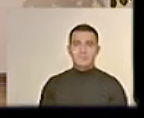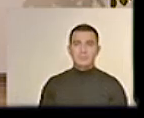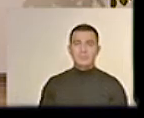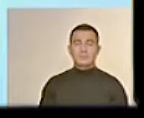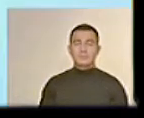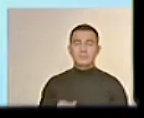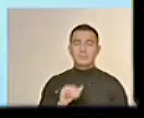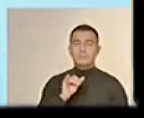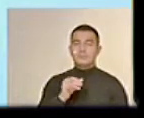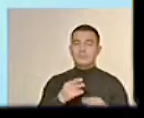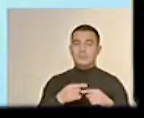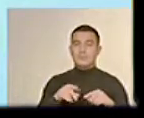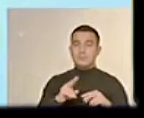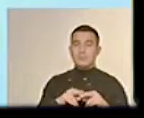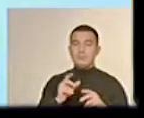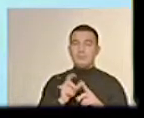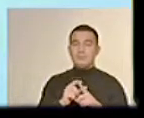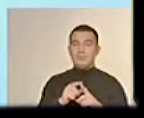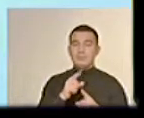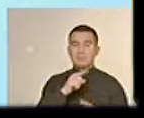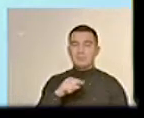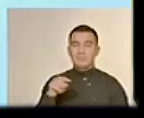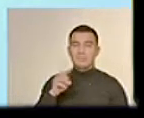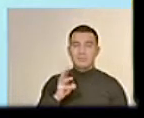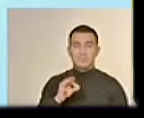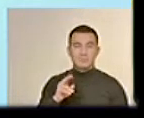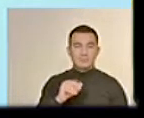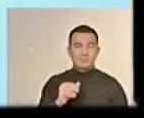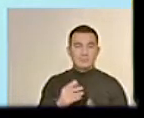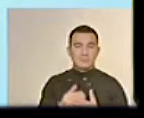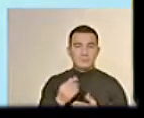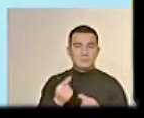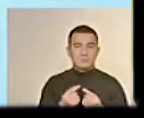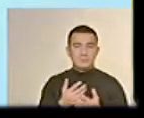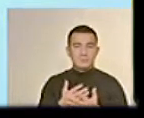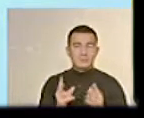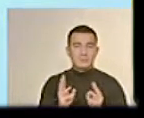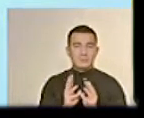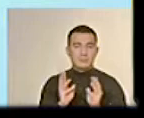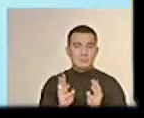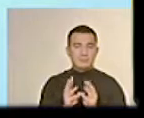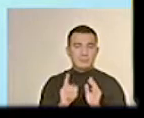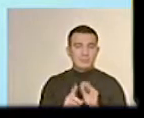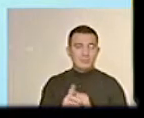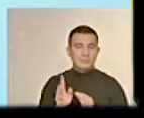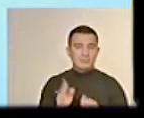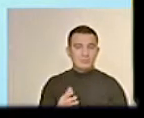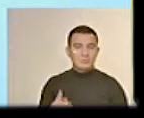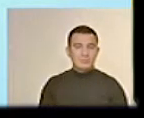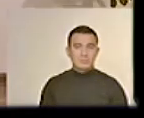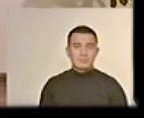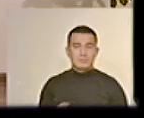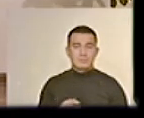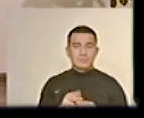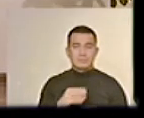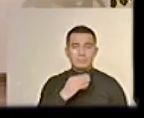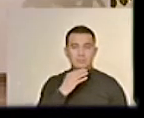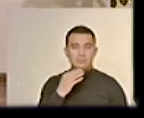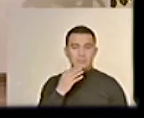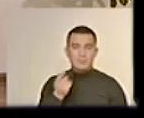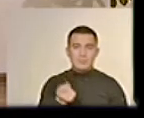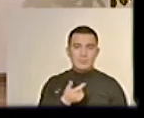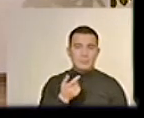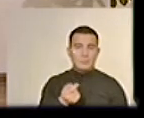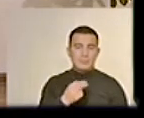modda yonganda nima hosil bo'ladi? Buning yonishida aynan kislorodning ko'p yoki kamligiga ahamiyat